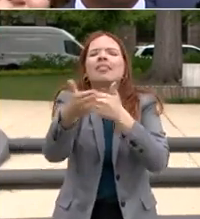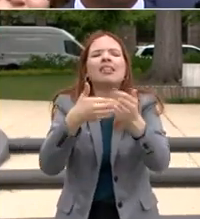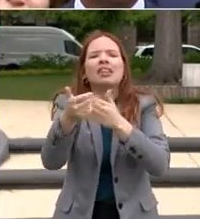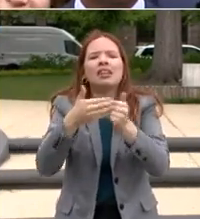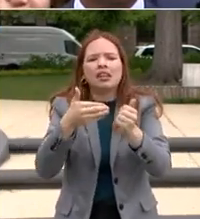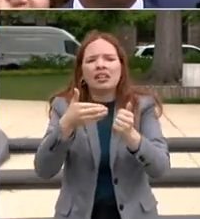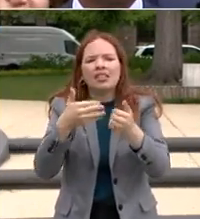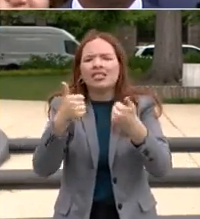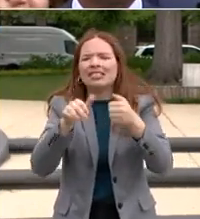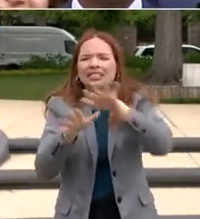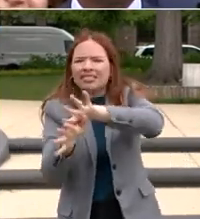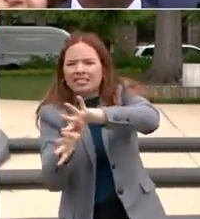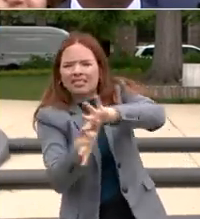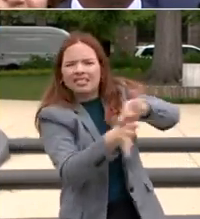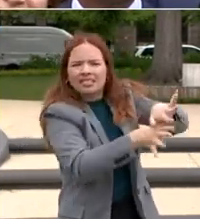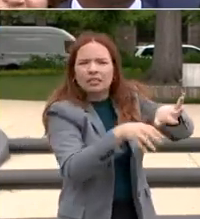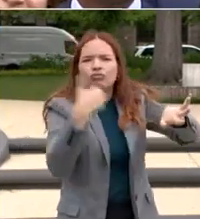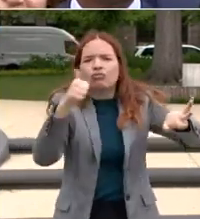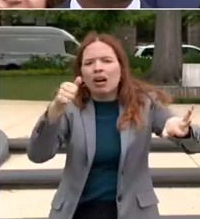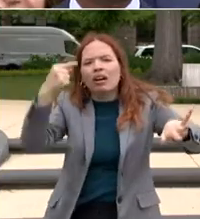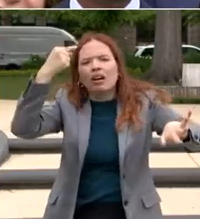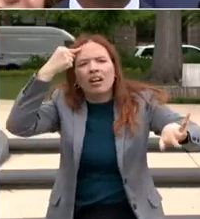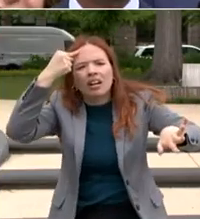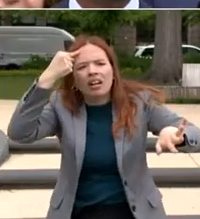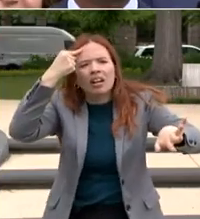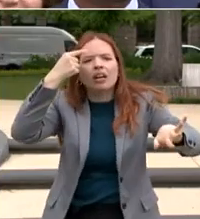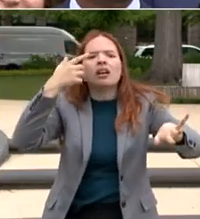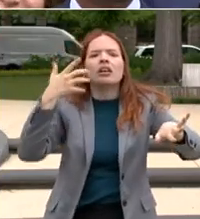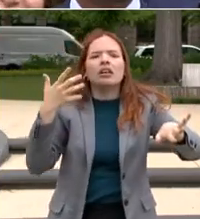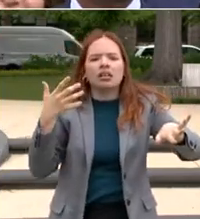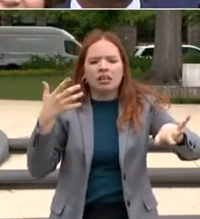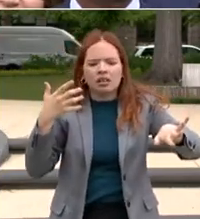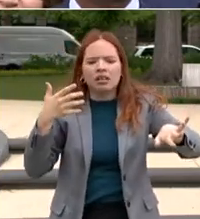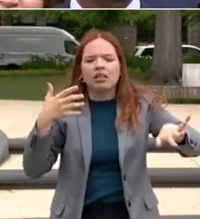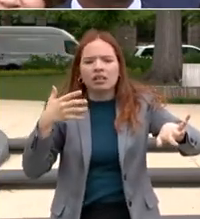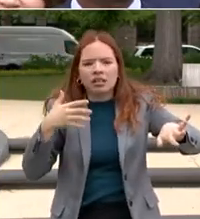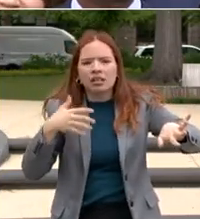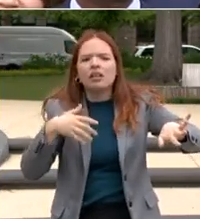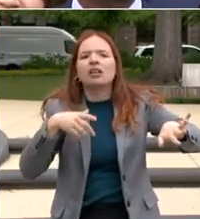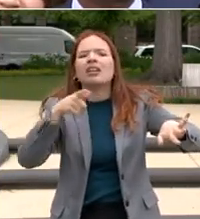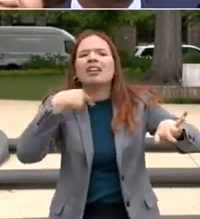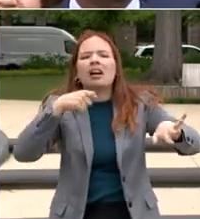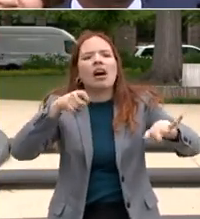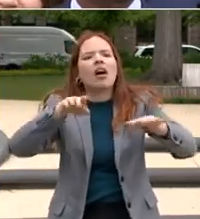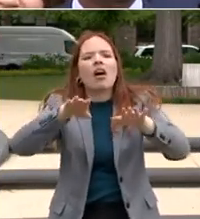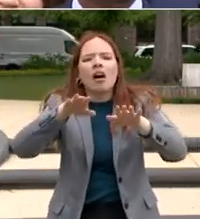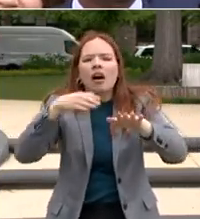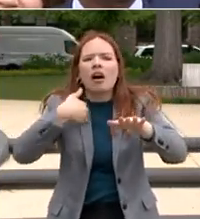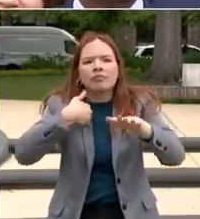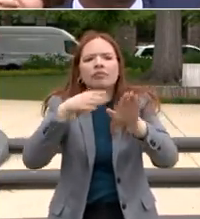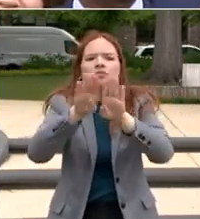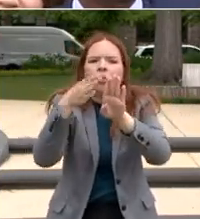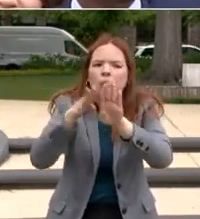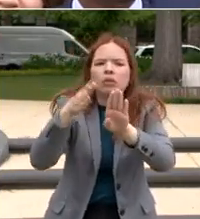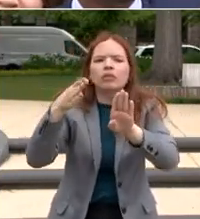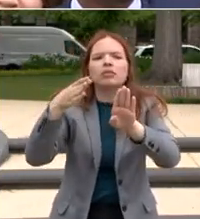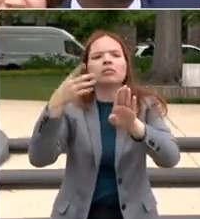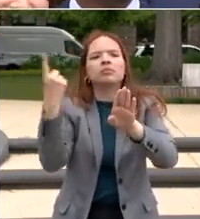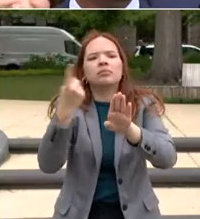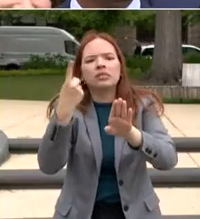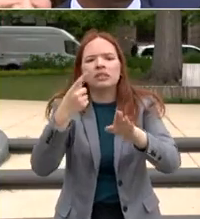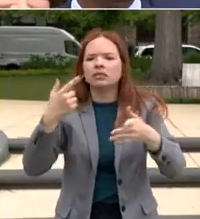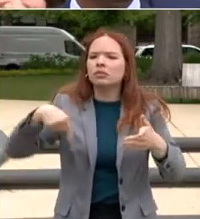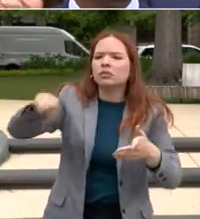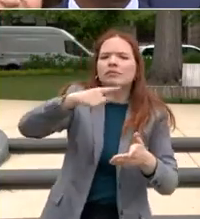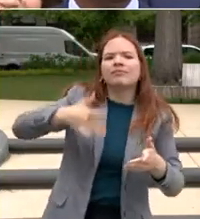day we decided to open our doors. I remember clearly what it felt like on a Thursday.